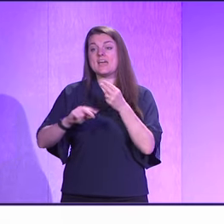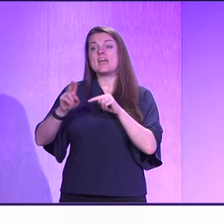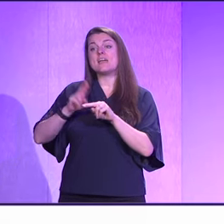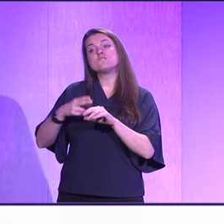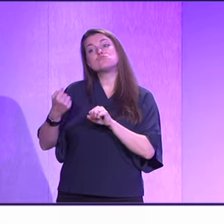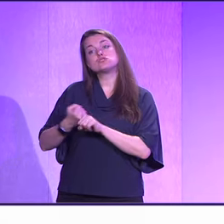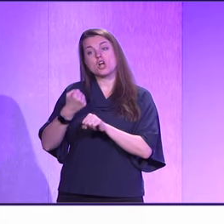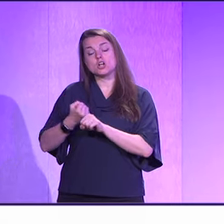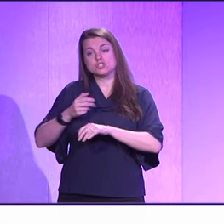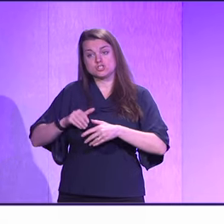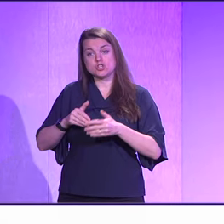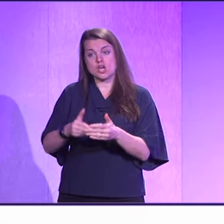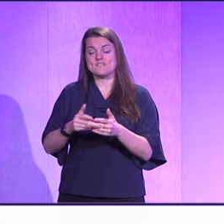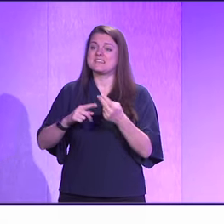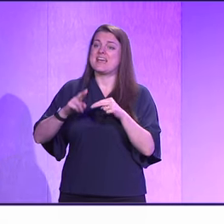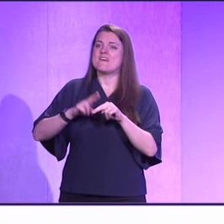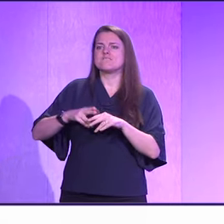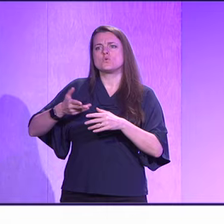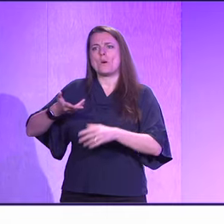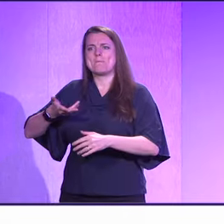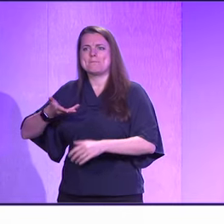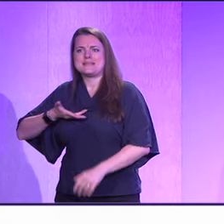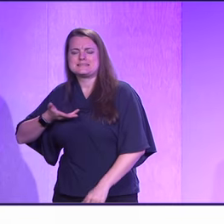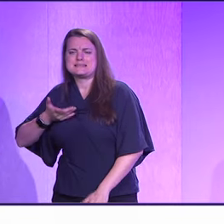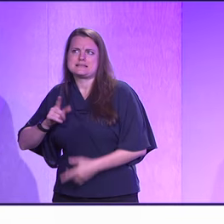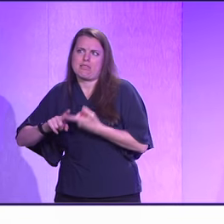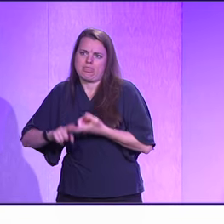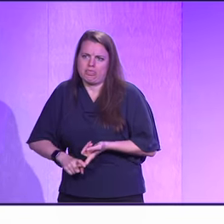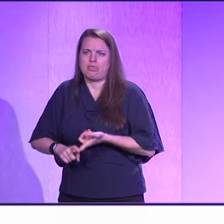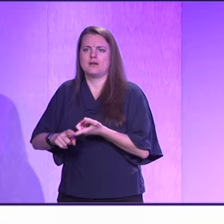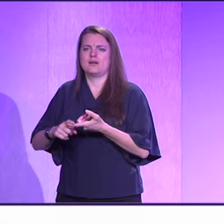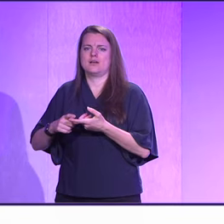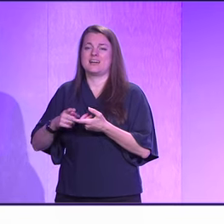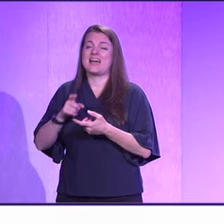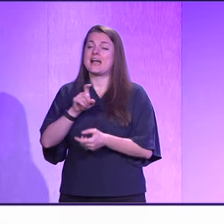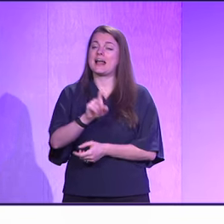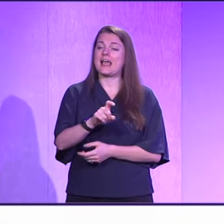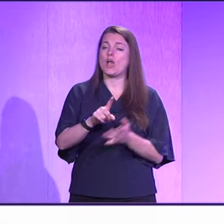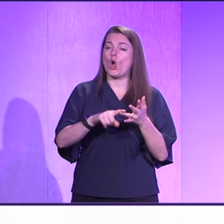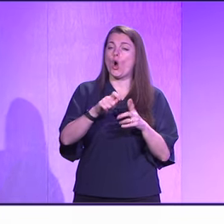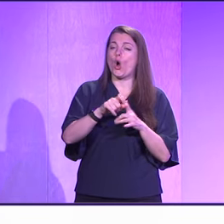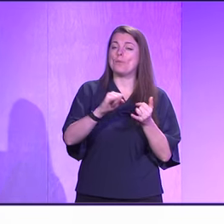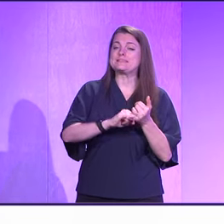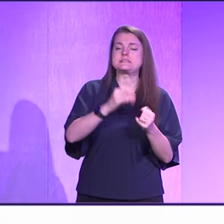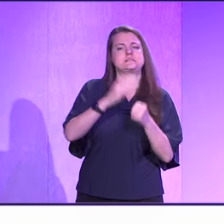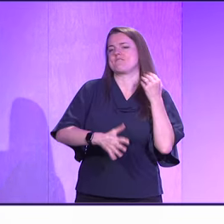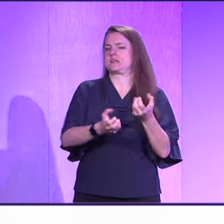it's a production service, if it's something your business depends on, if the organization runs on this, ClickOps is never